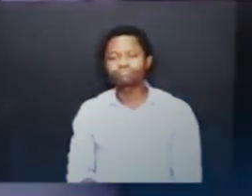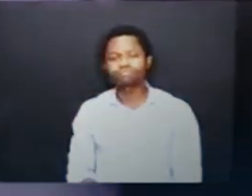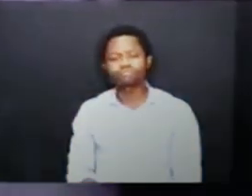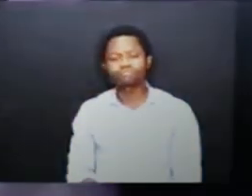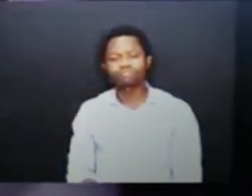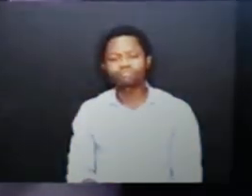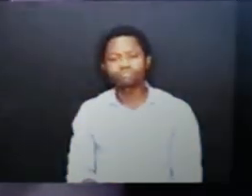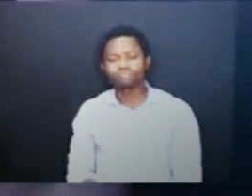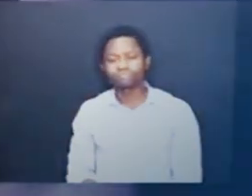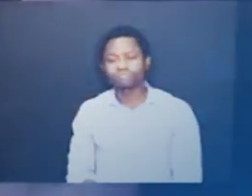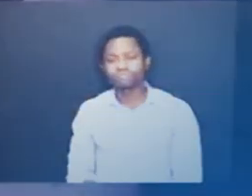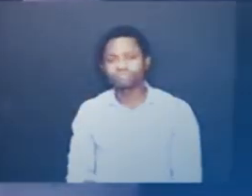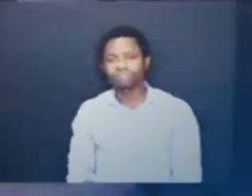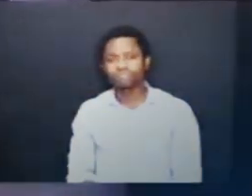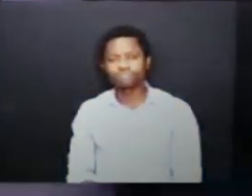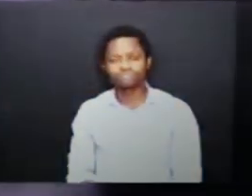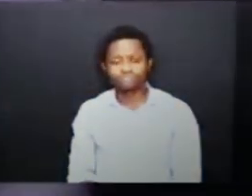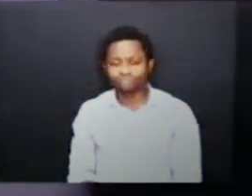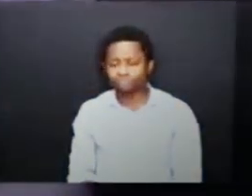verse.